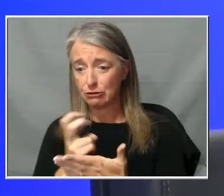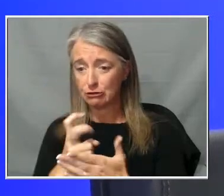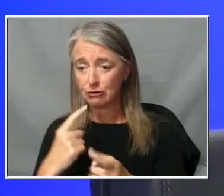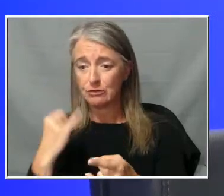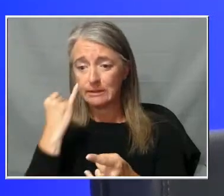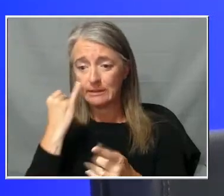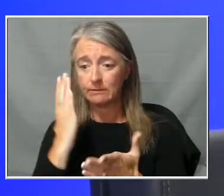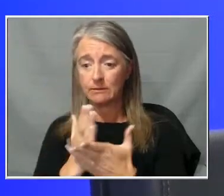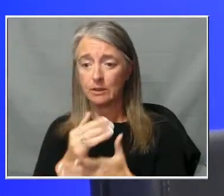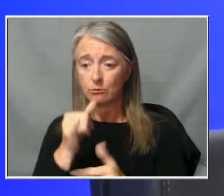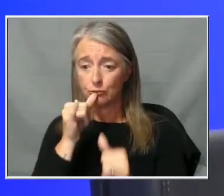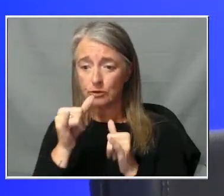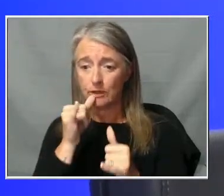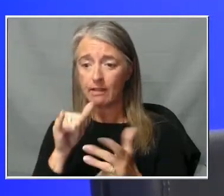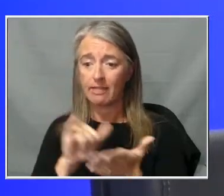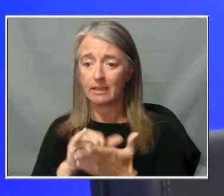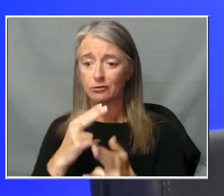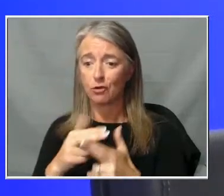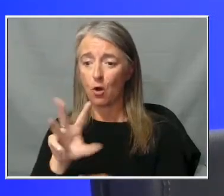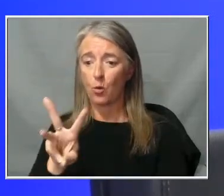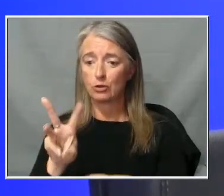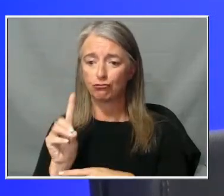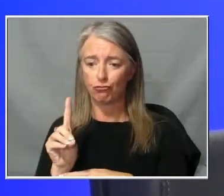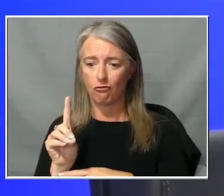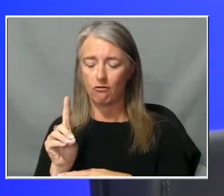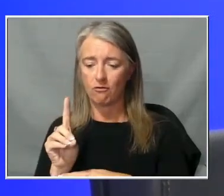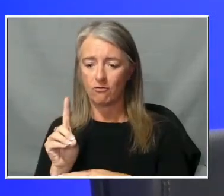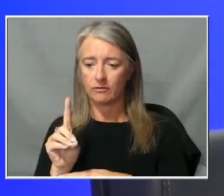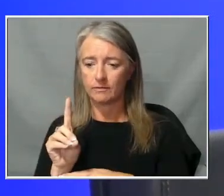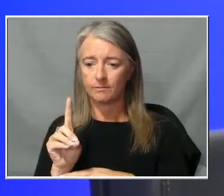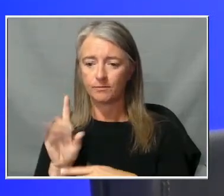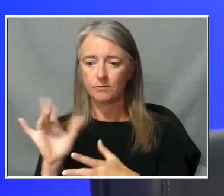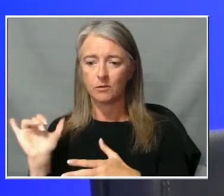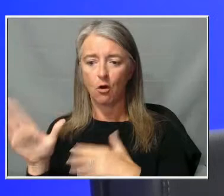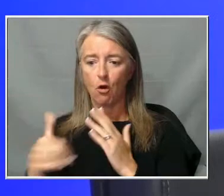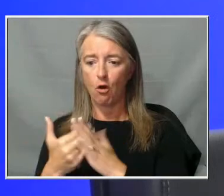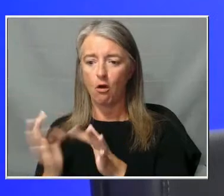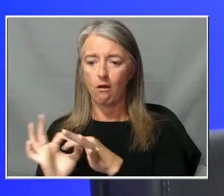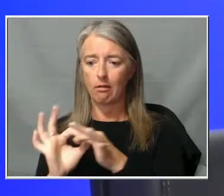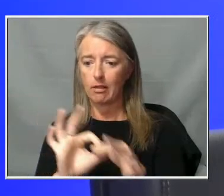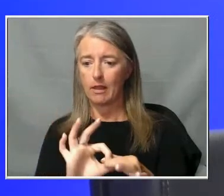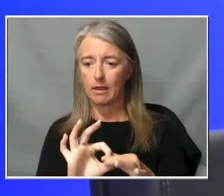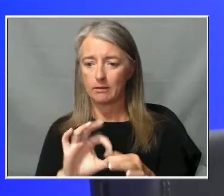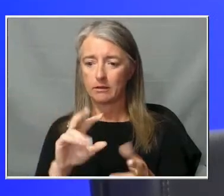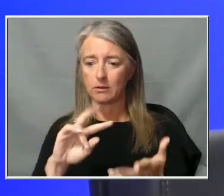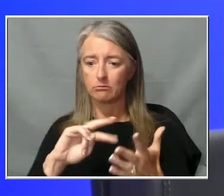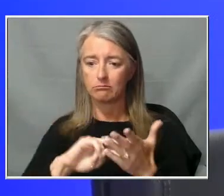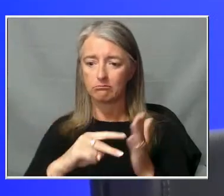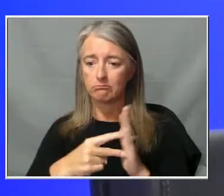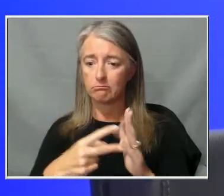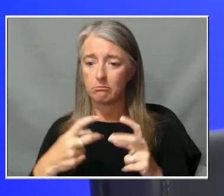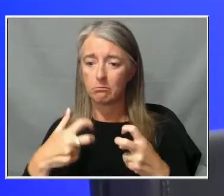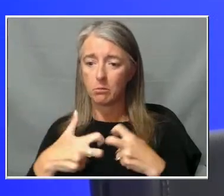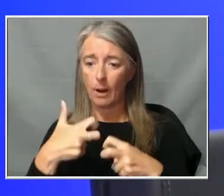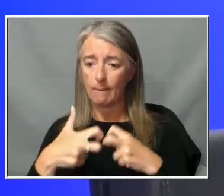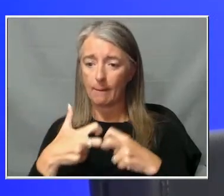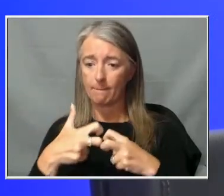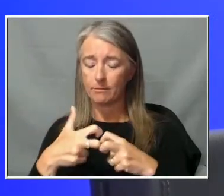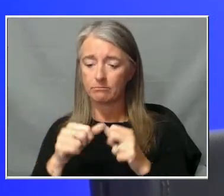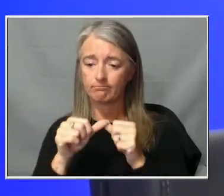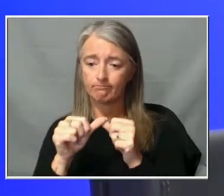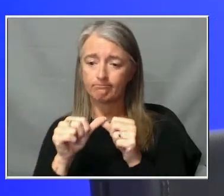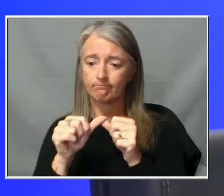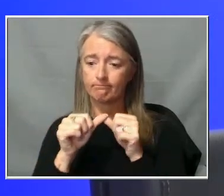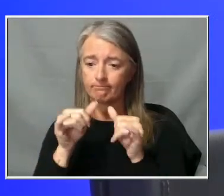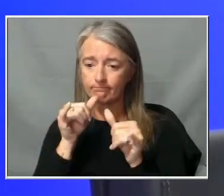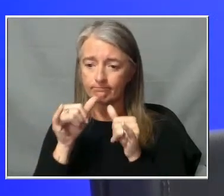alcohol withdrawal. And of course, this is all linked with the core problem of addiction, which is you continue to drink despite